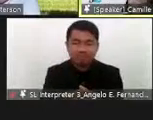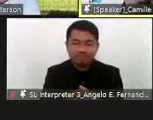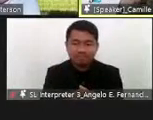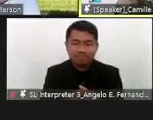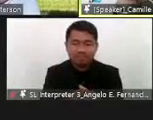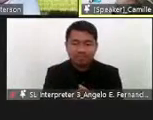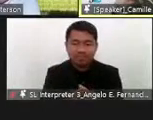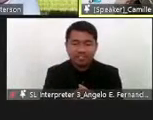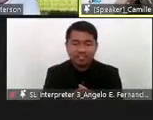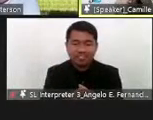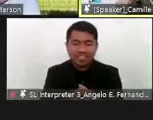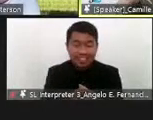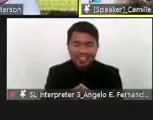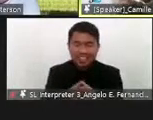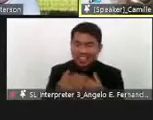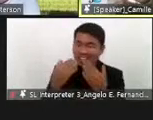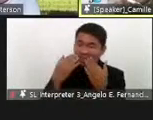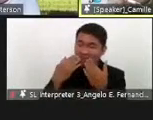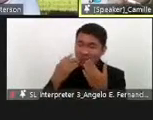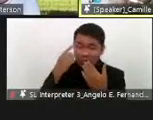Thank you for your question, Mr.